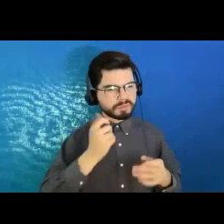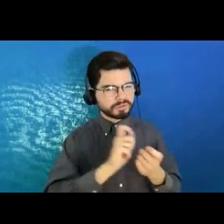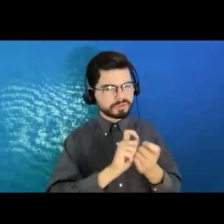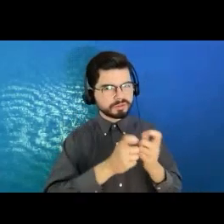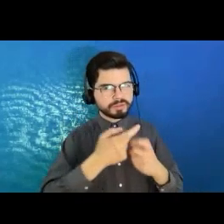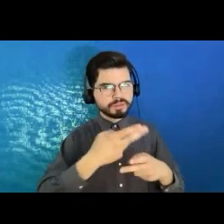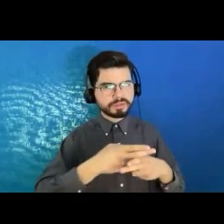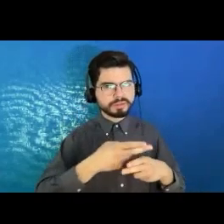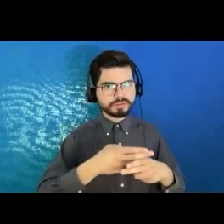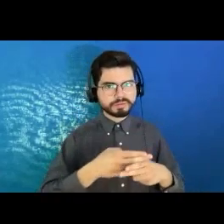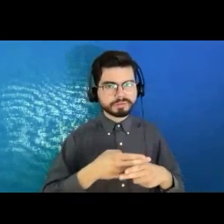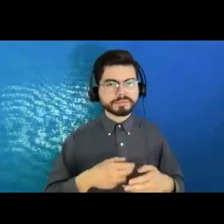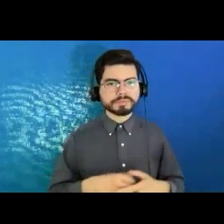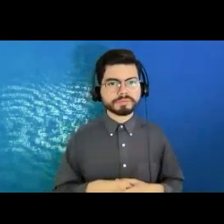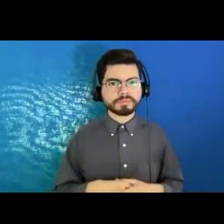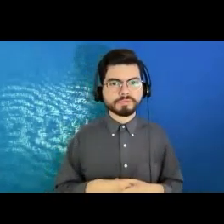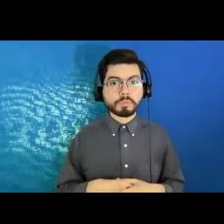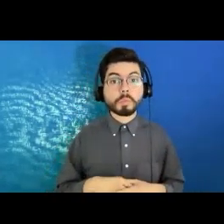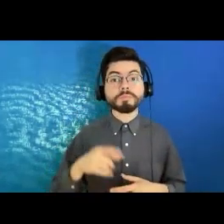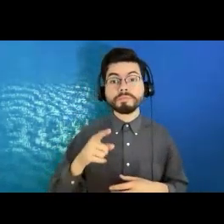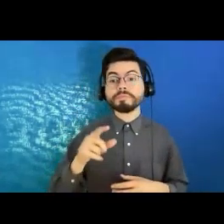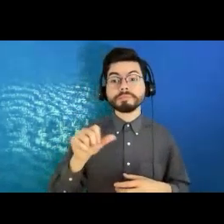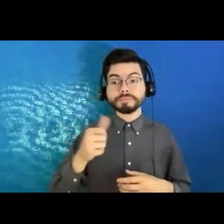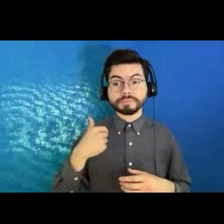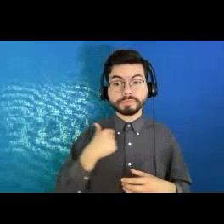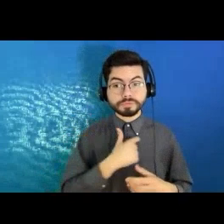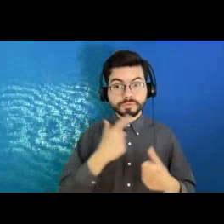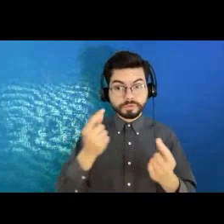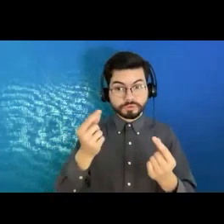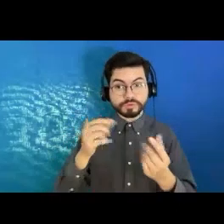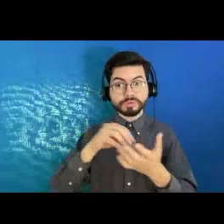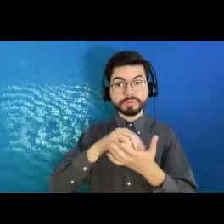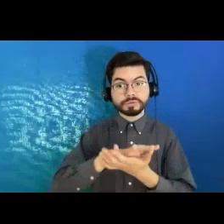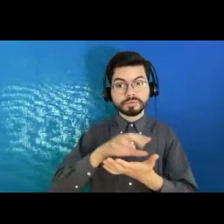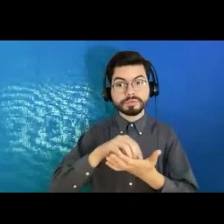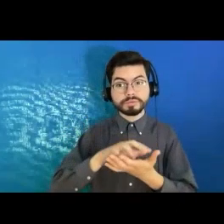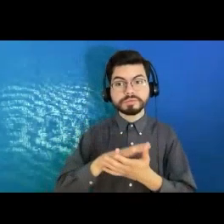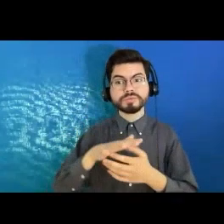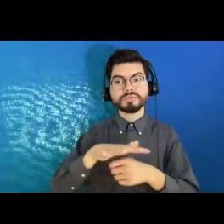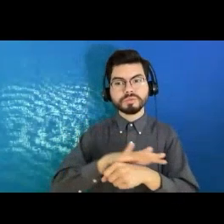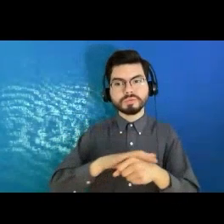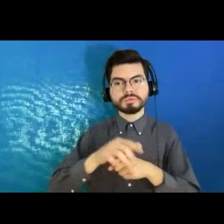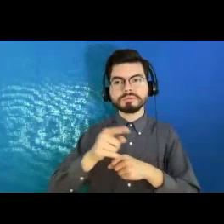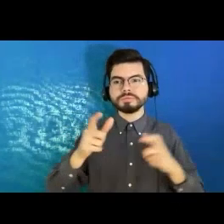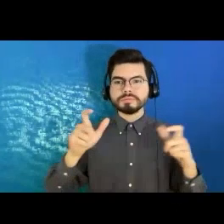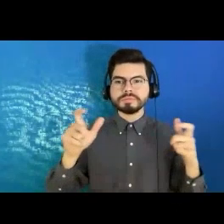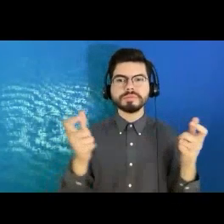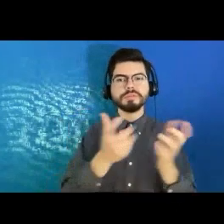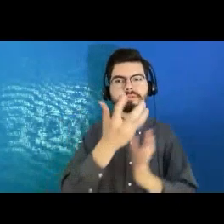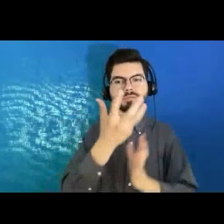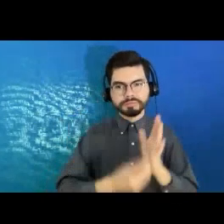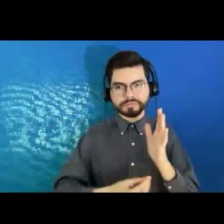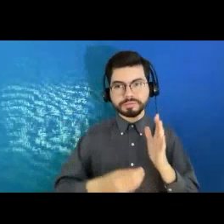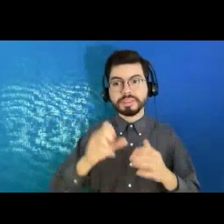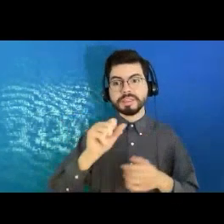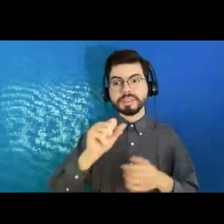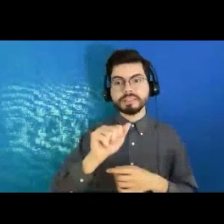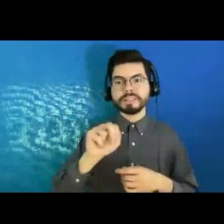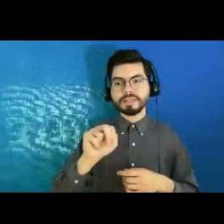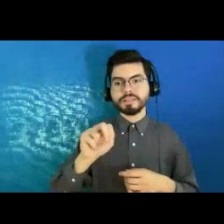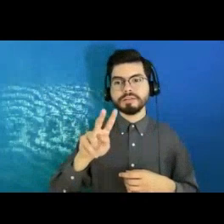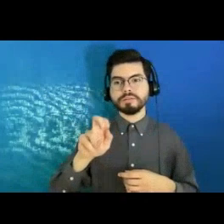Oh, okay. So the other thing we've done is document local extinctions, and the sand verbena was a good example